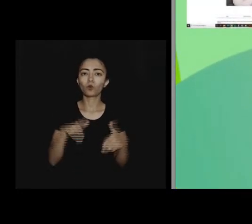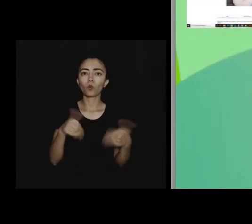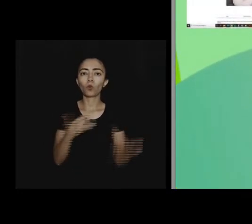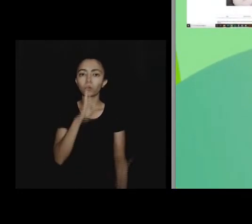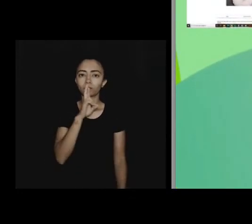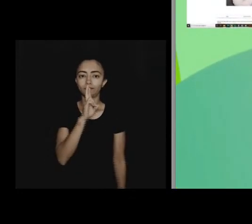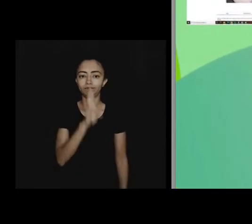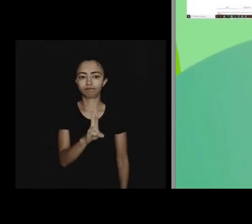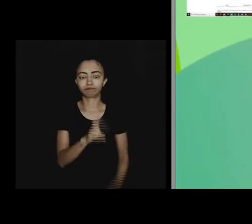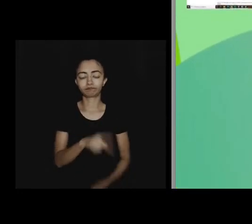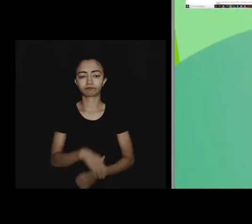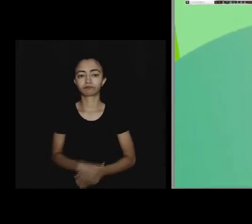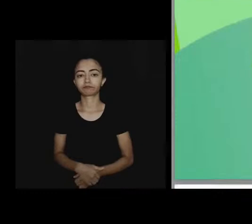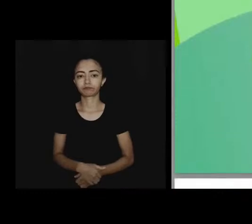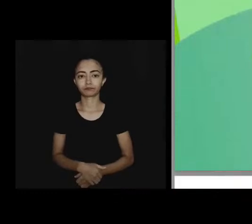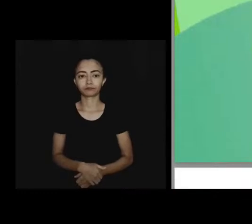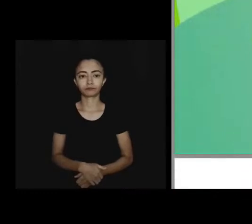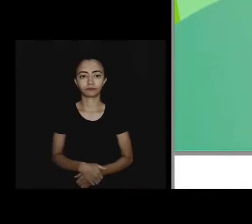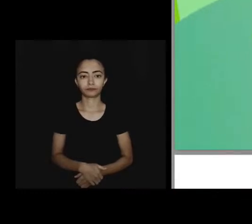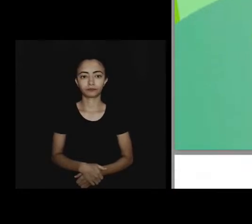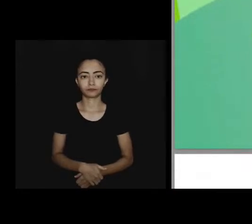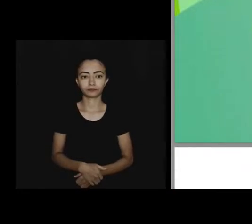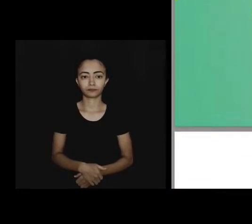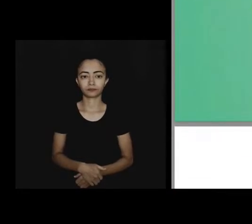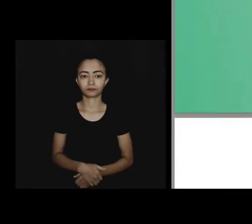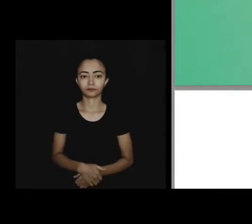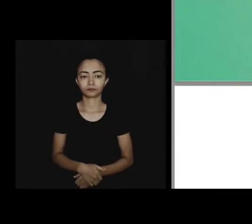and the results.